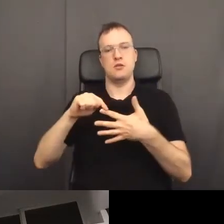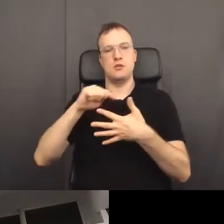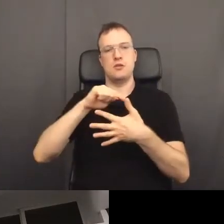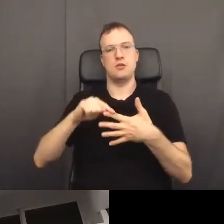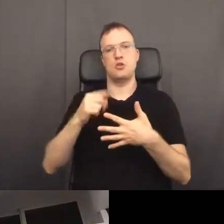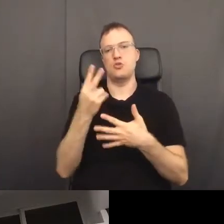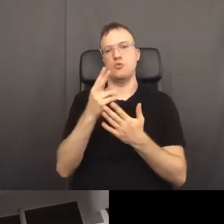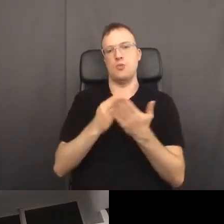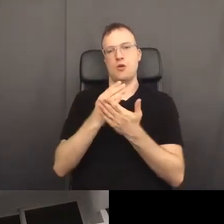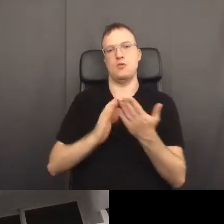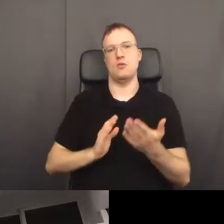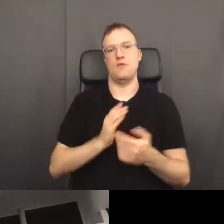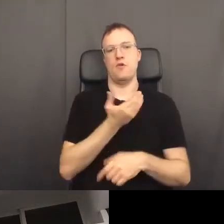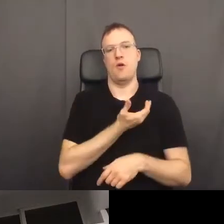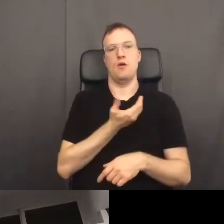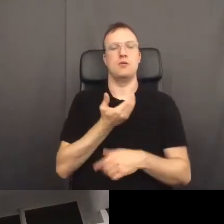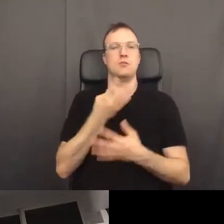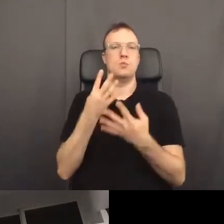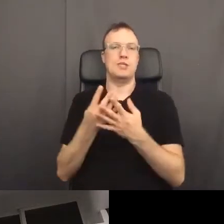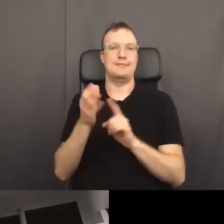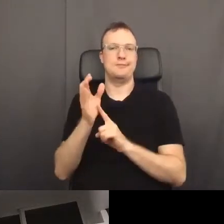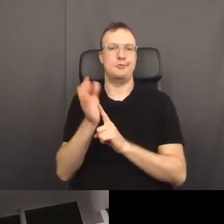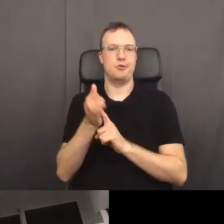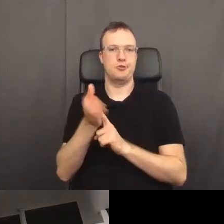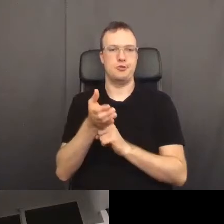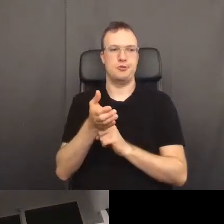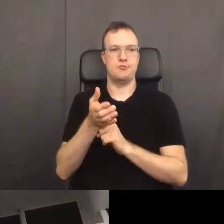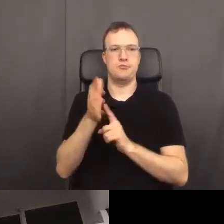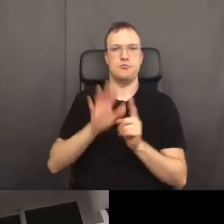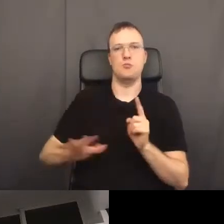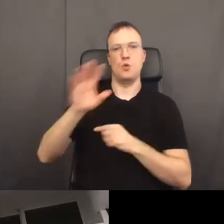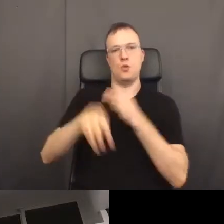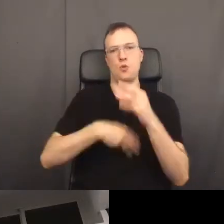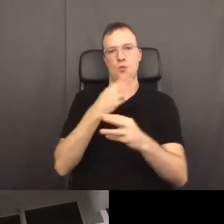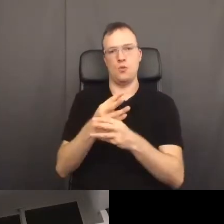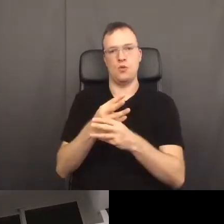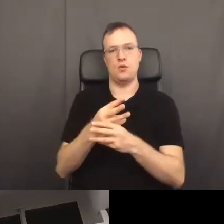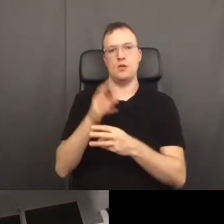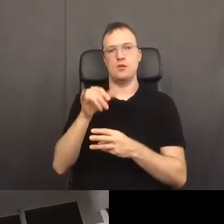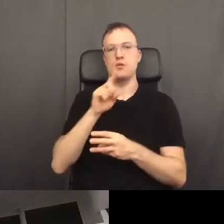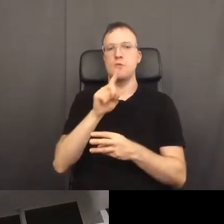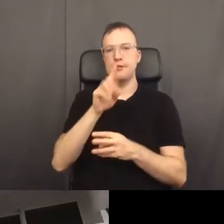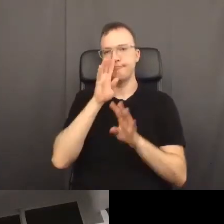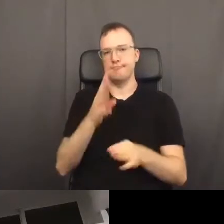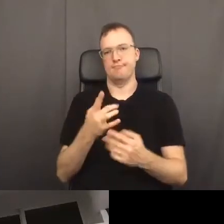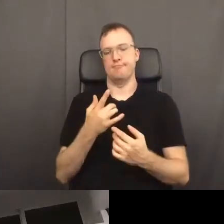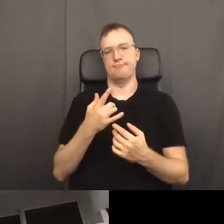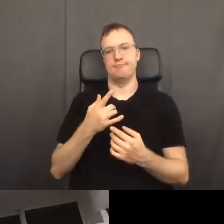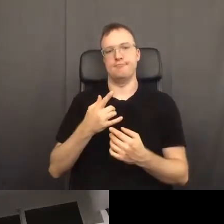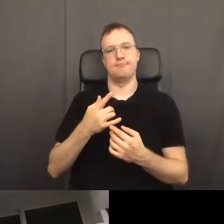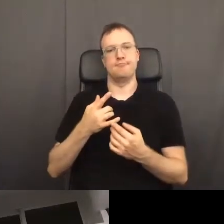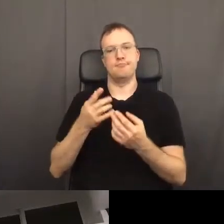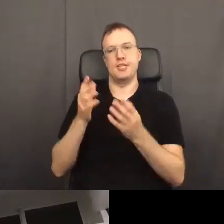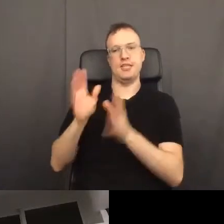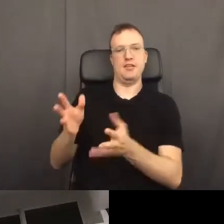aspects of our prison culture around the world that are really neglected. In Canada, we've